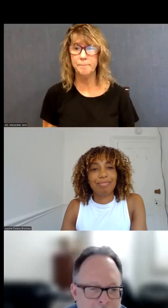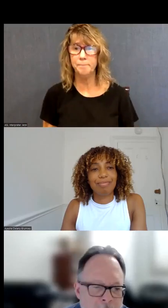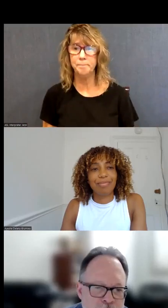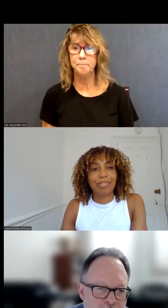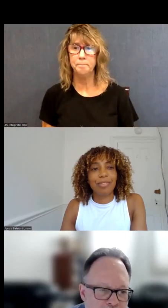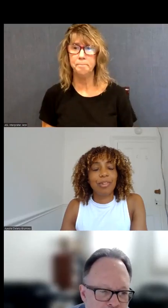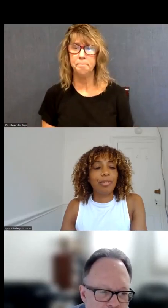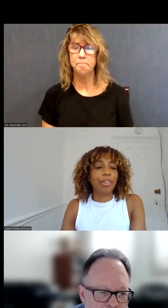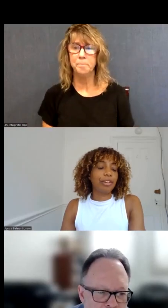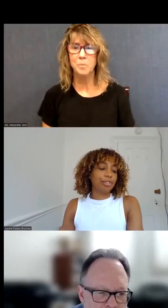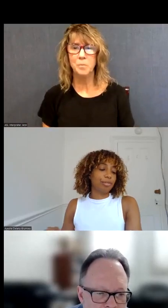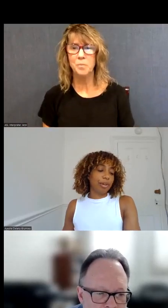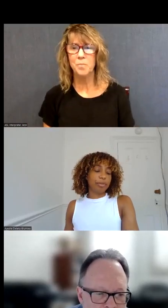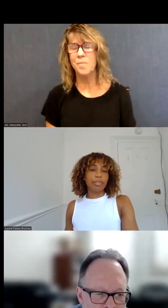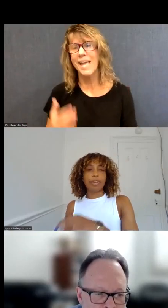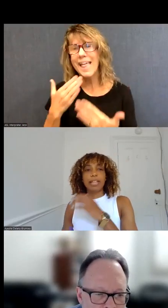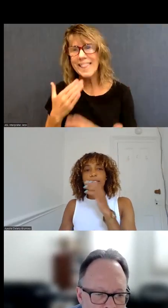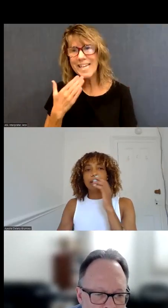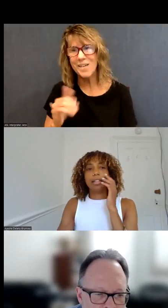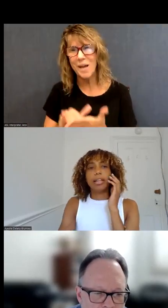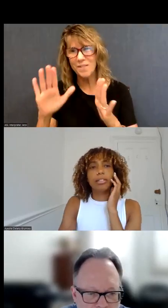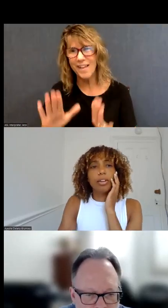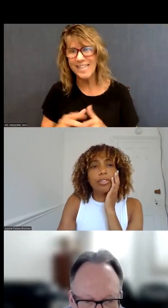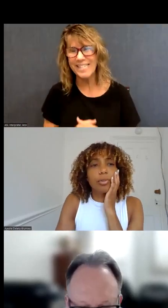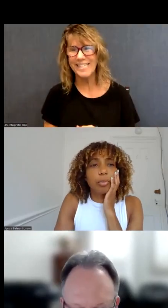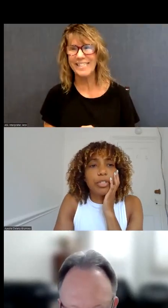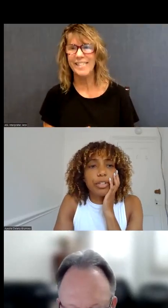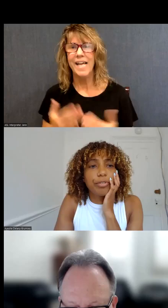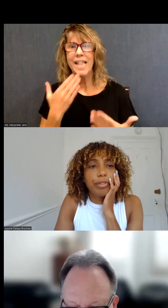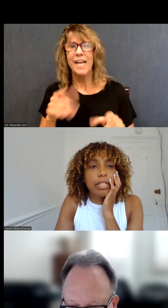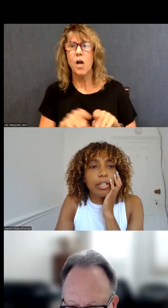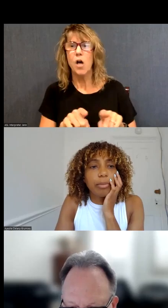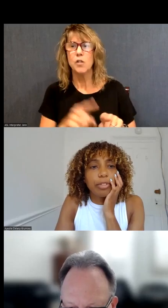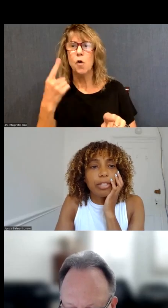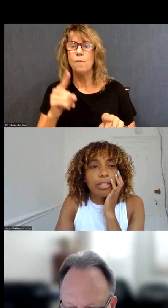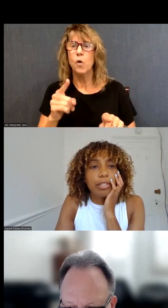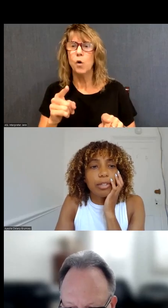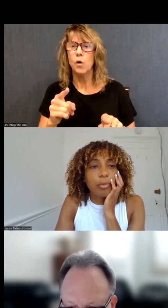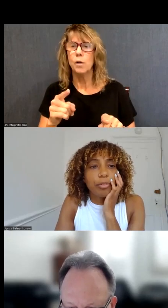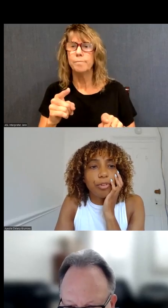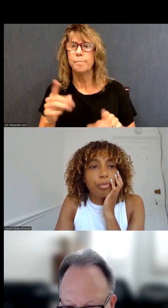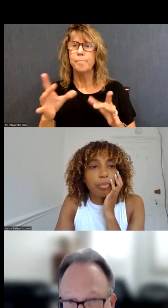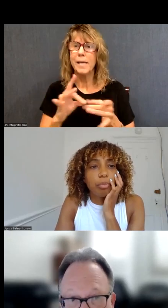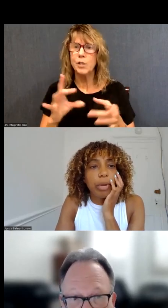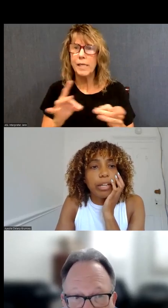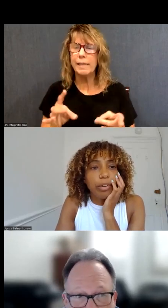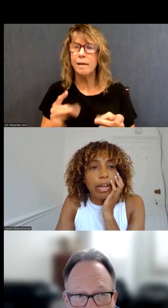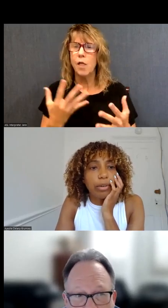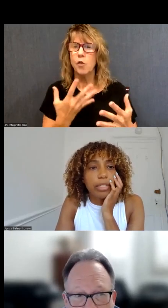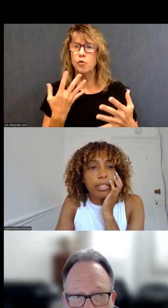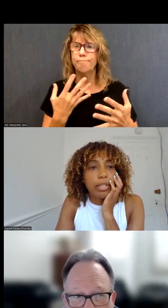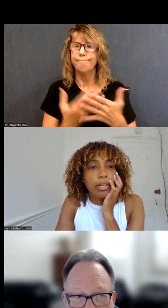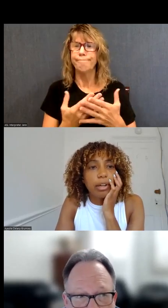me. No, thank you. That was fantastic. And thanks also in particular for raising the criminal justice system, where for many of